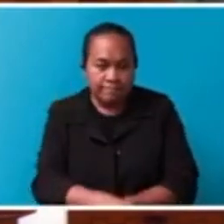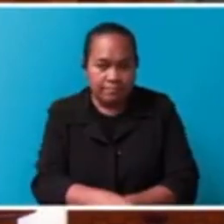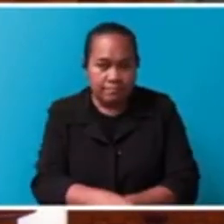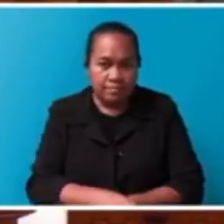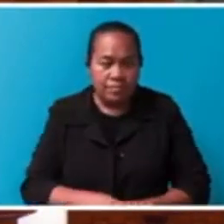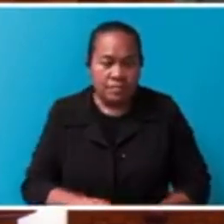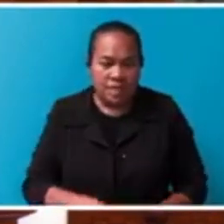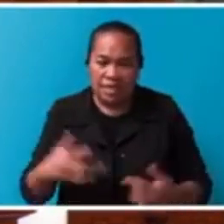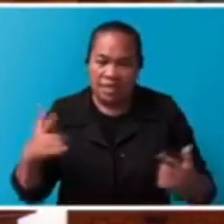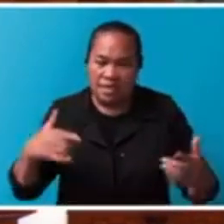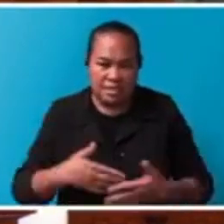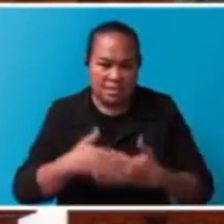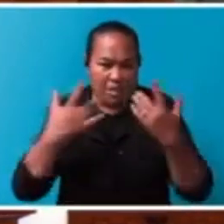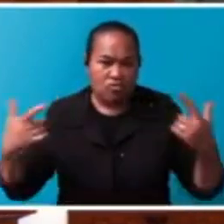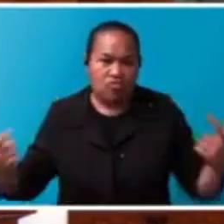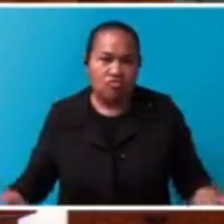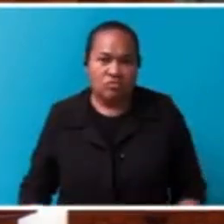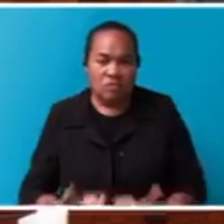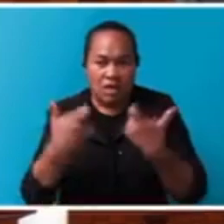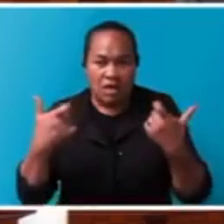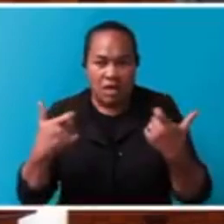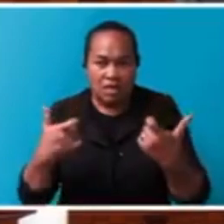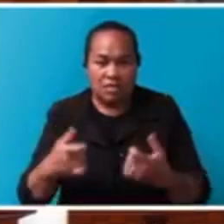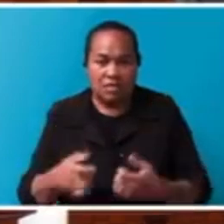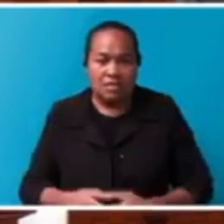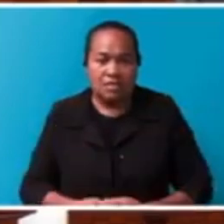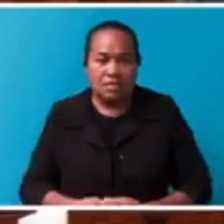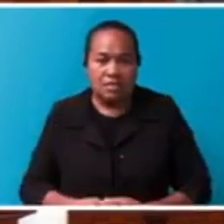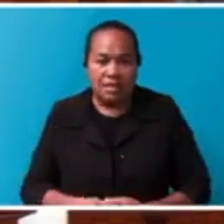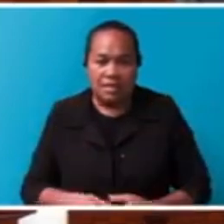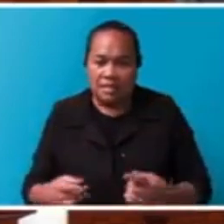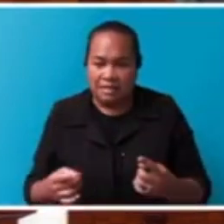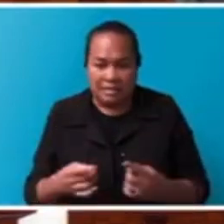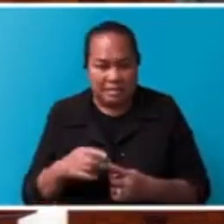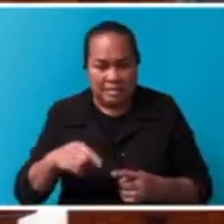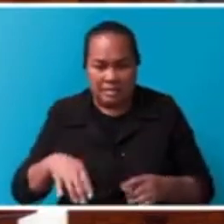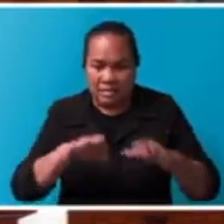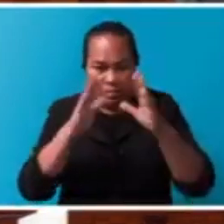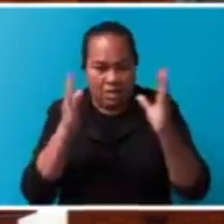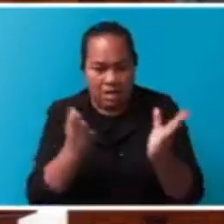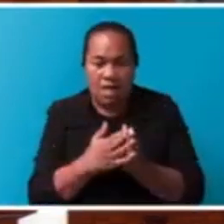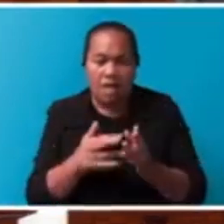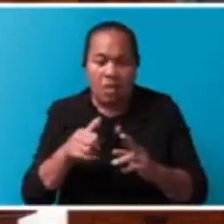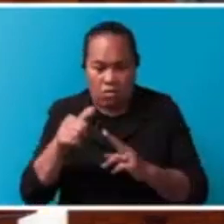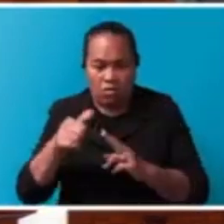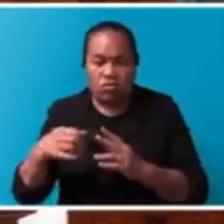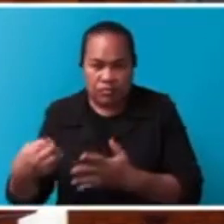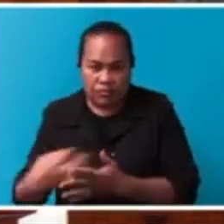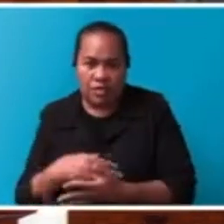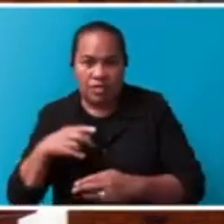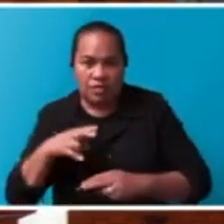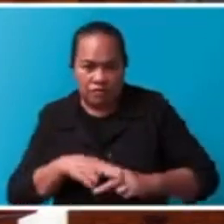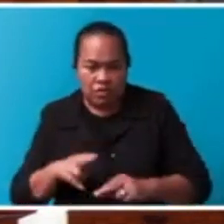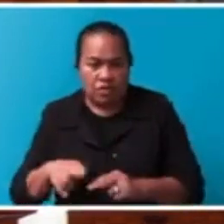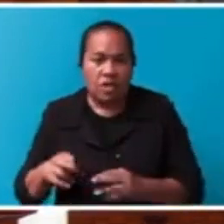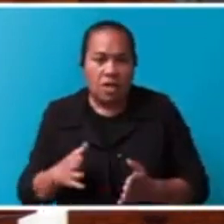bole levu. Kandon makasala chico na pura kena non da bunolo man goviti. Yan ang unay